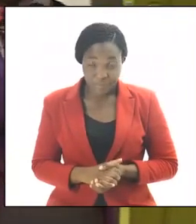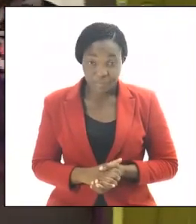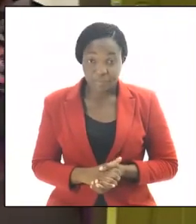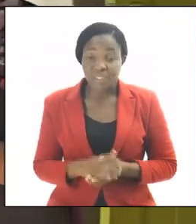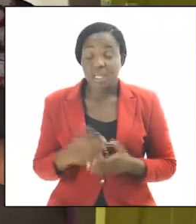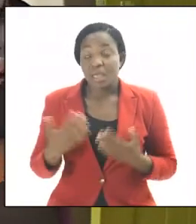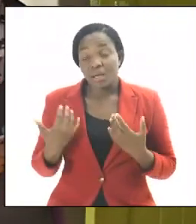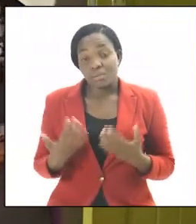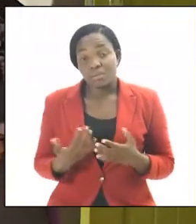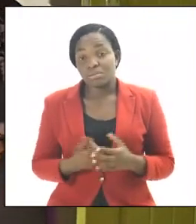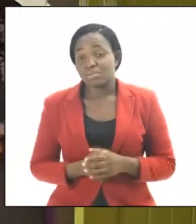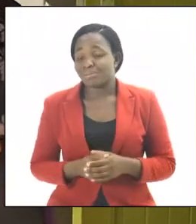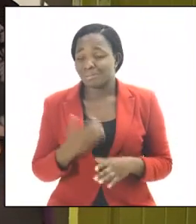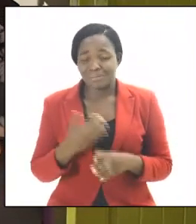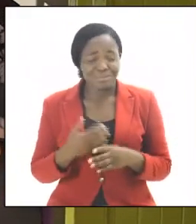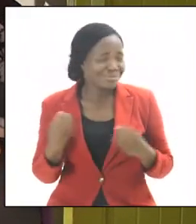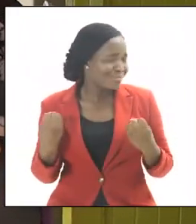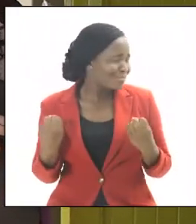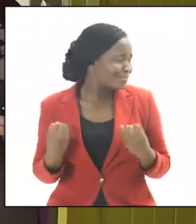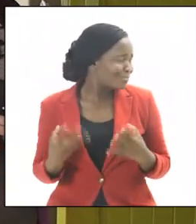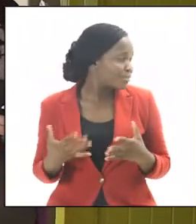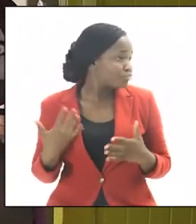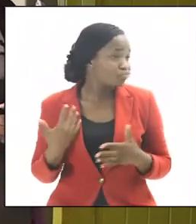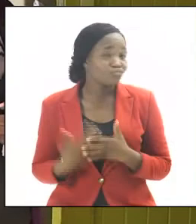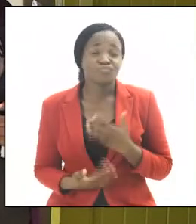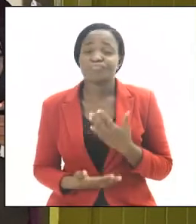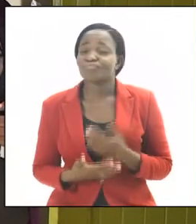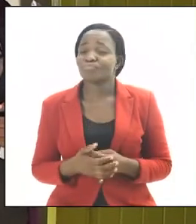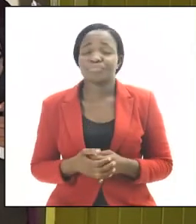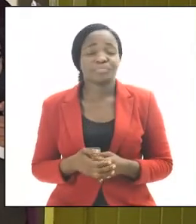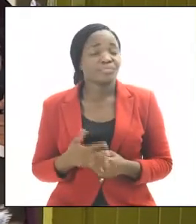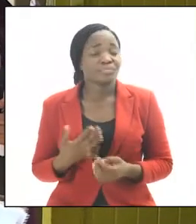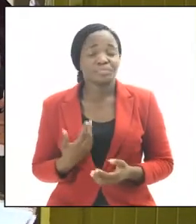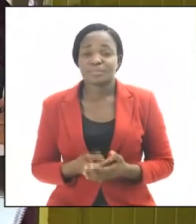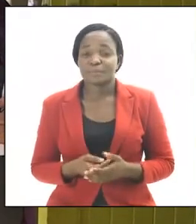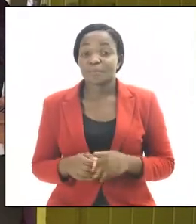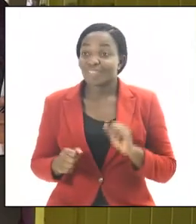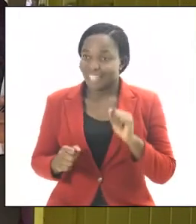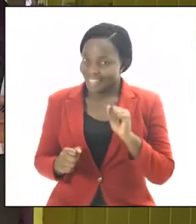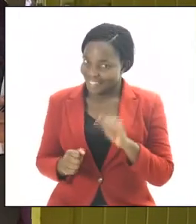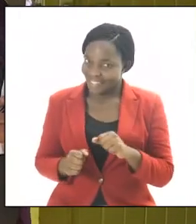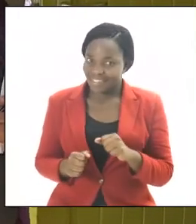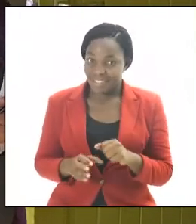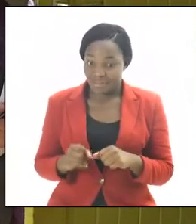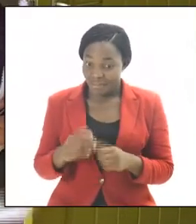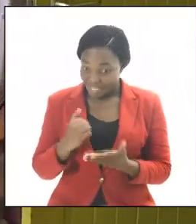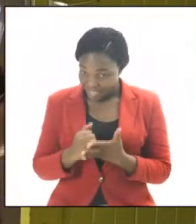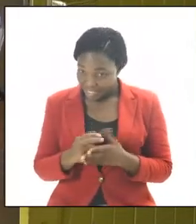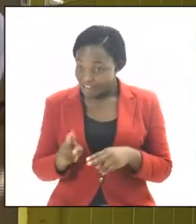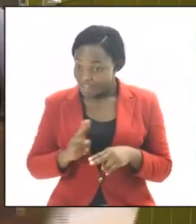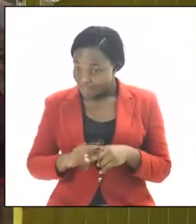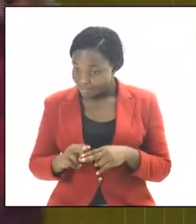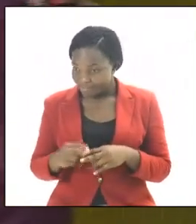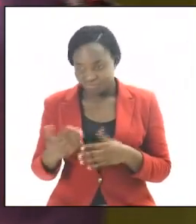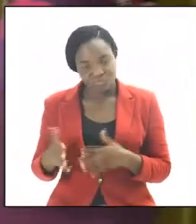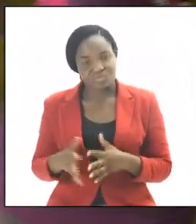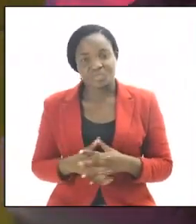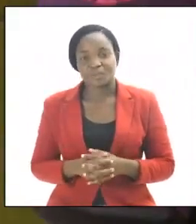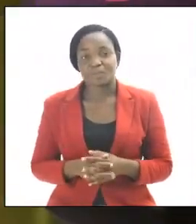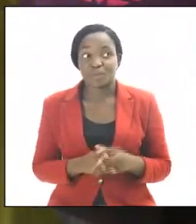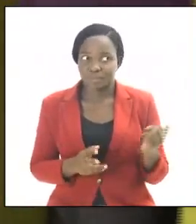Shoo, we have a lot of homework today. Yeah, the sooner we start, the sooner we can finish. Yes, you're right. After